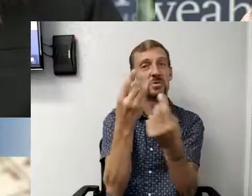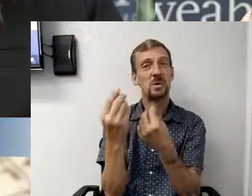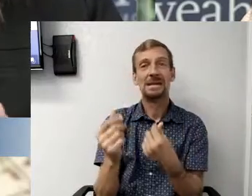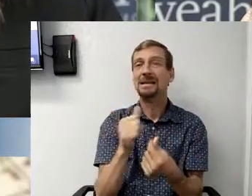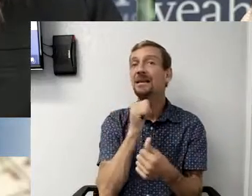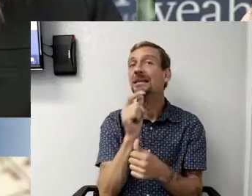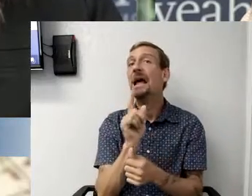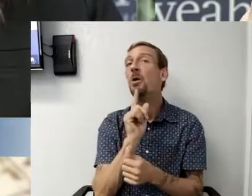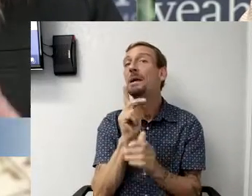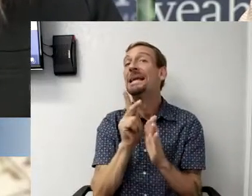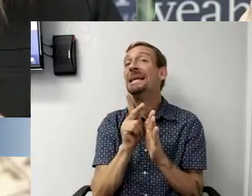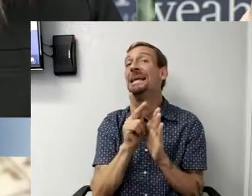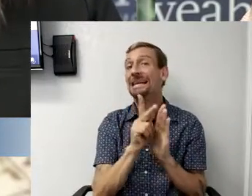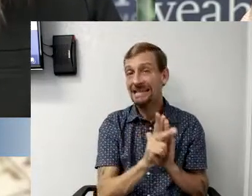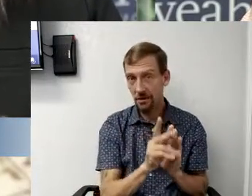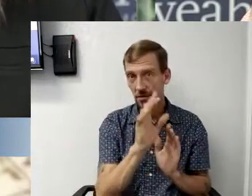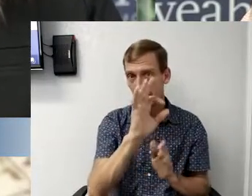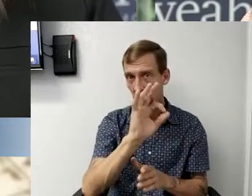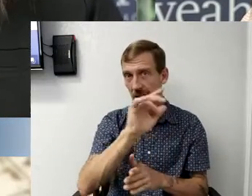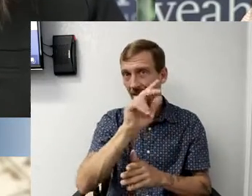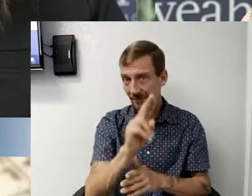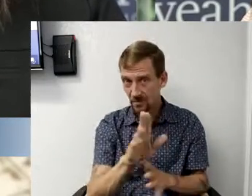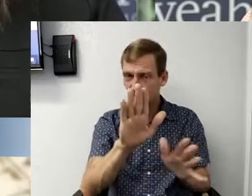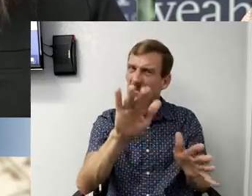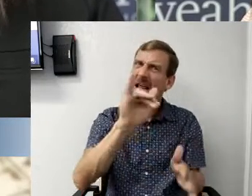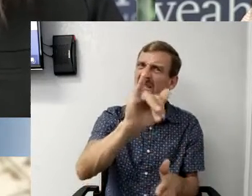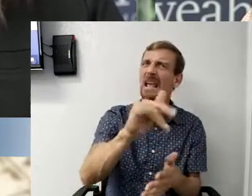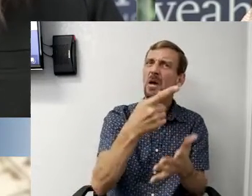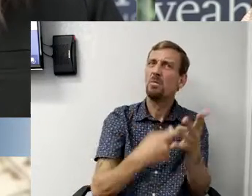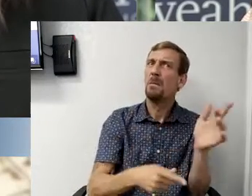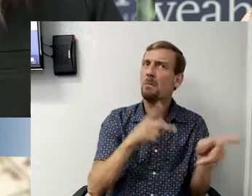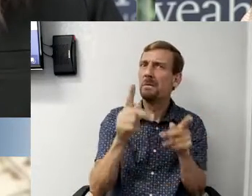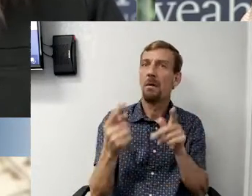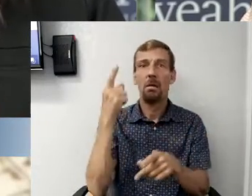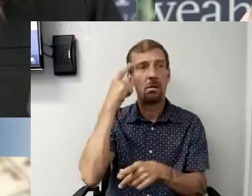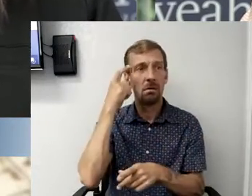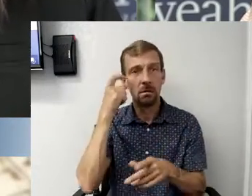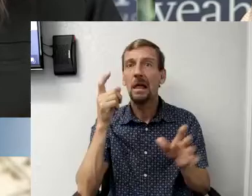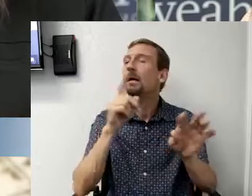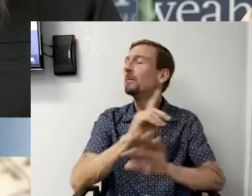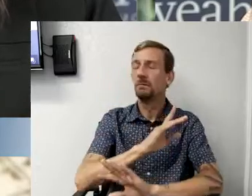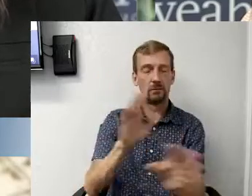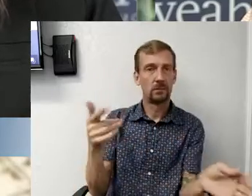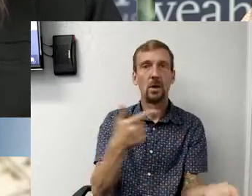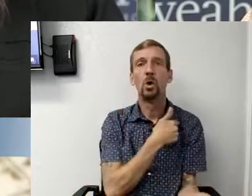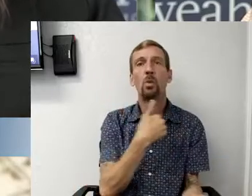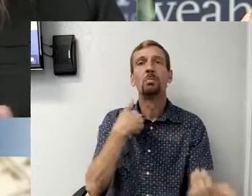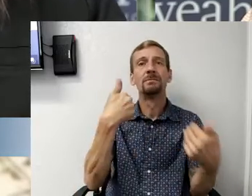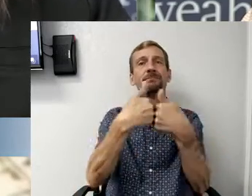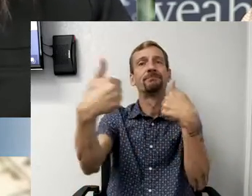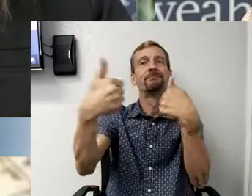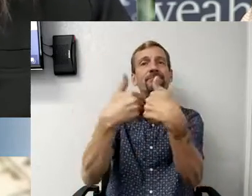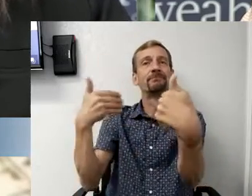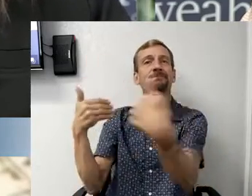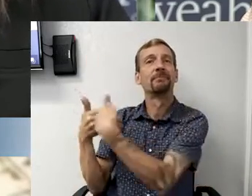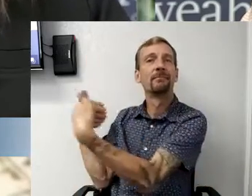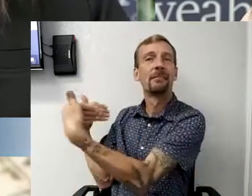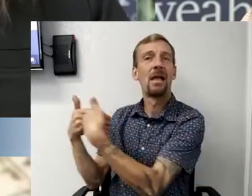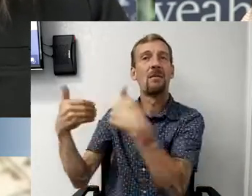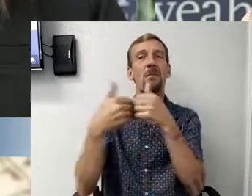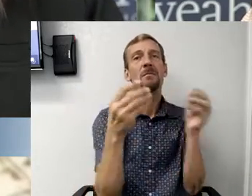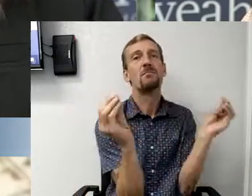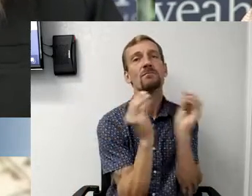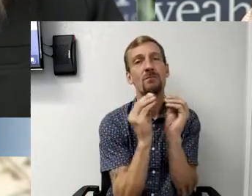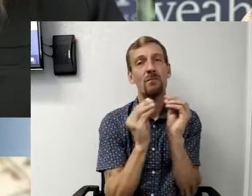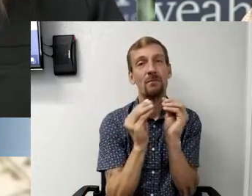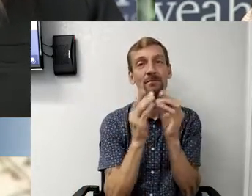it, which I think it seems like that would be what it is, but it's more a matter of we separate more. But that was